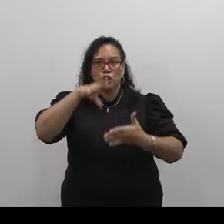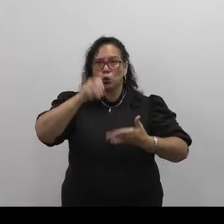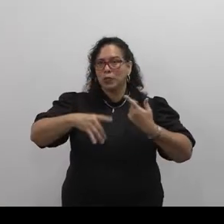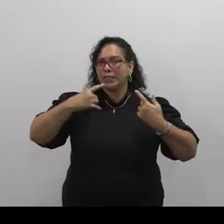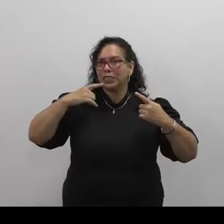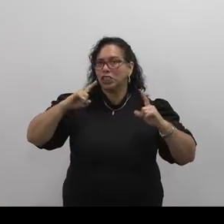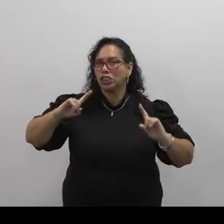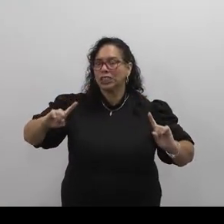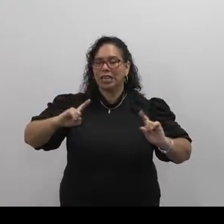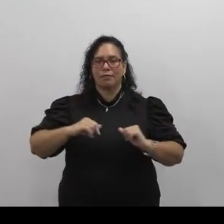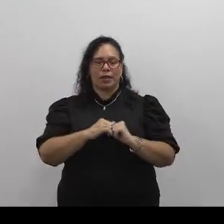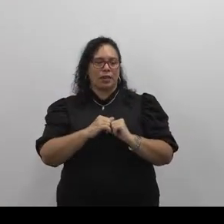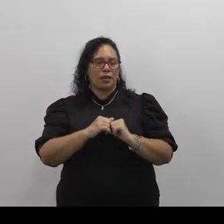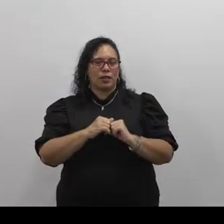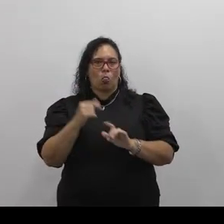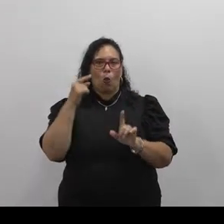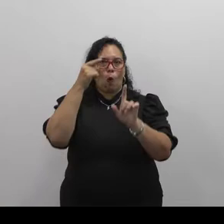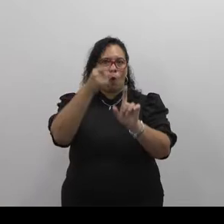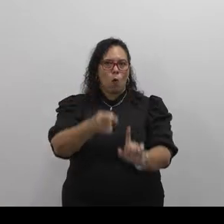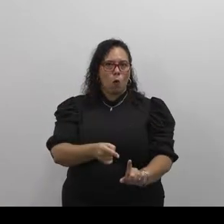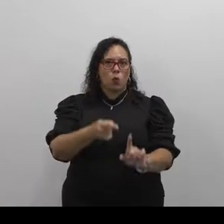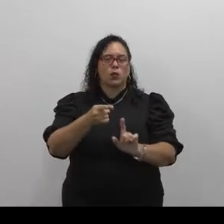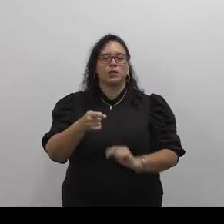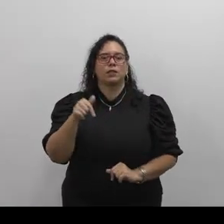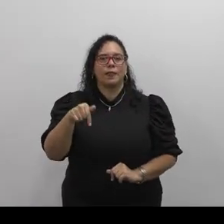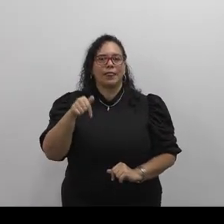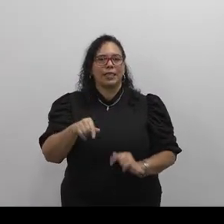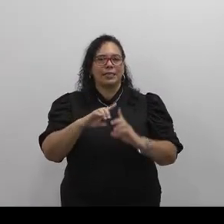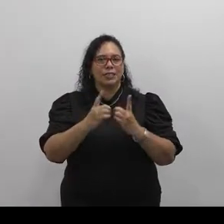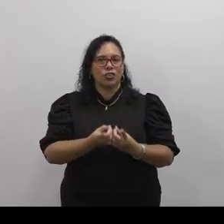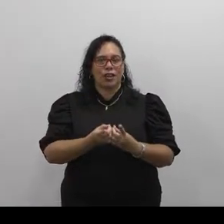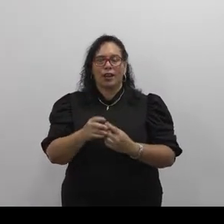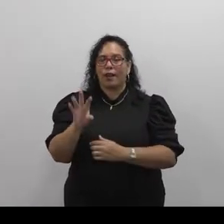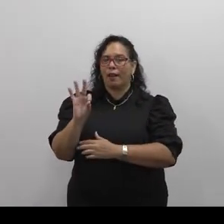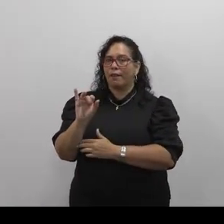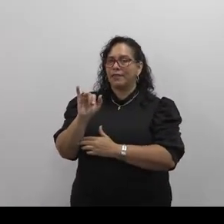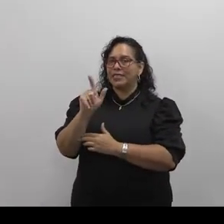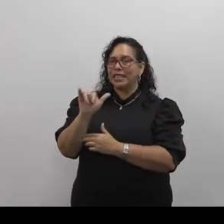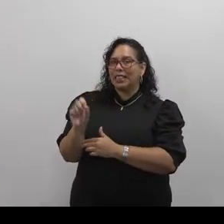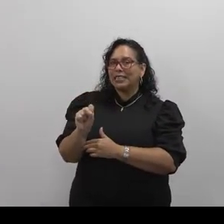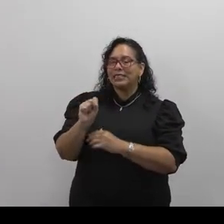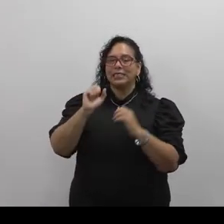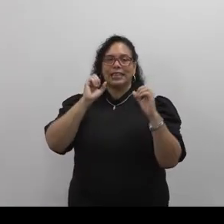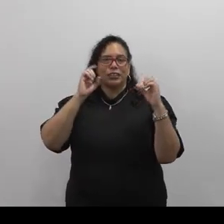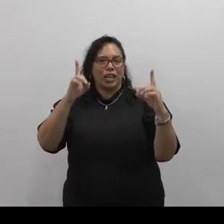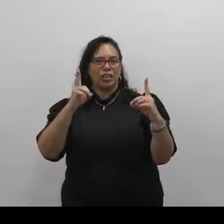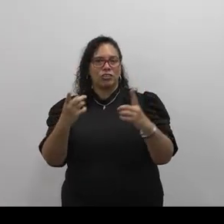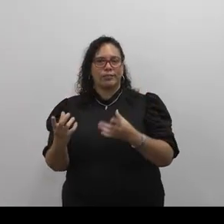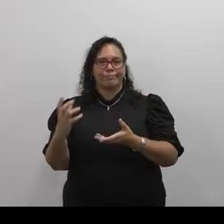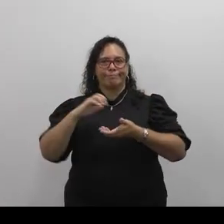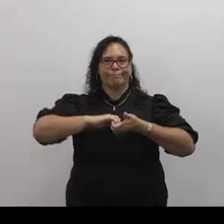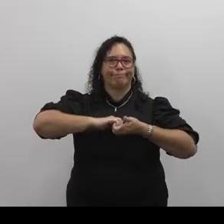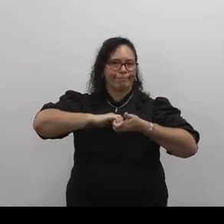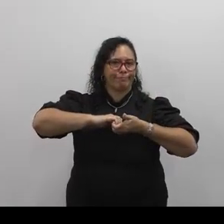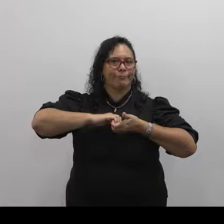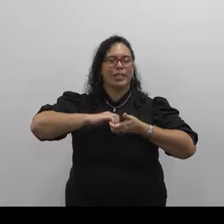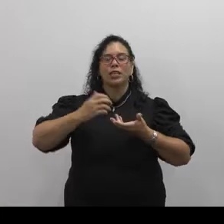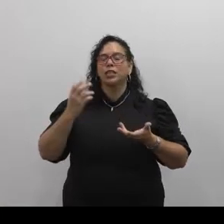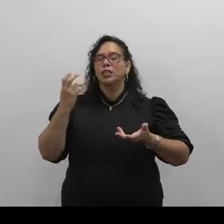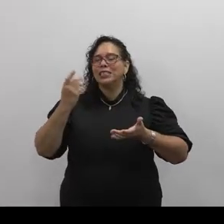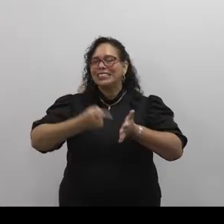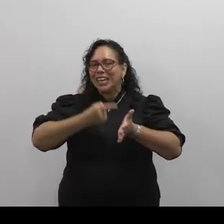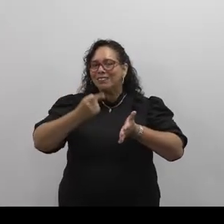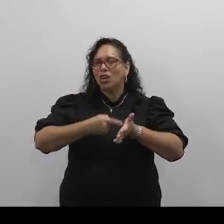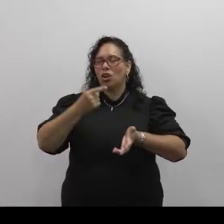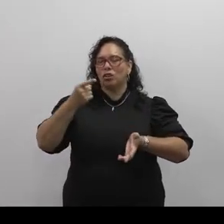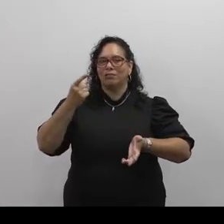achievement, the overriding goals of this district. We also know facilities and education go hand in hand. So it's very difficult, sometimes